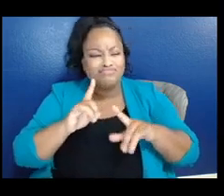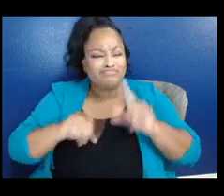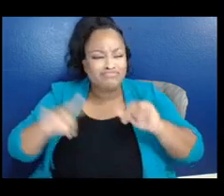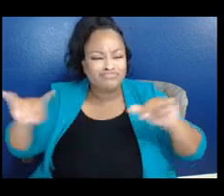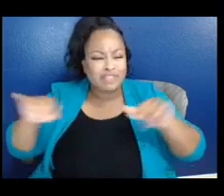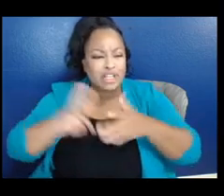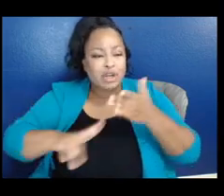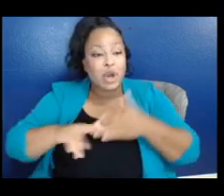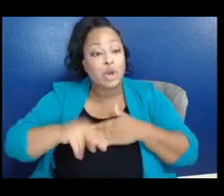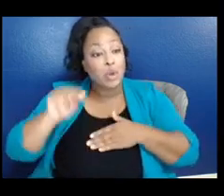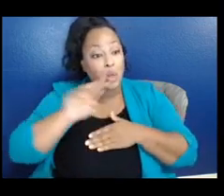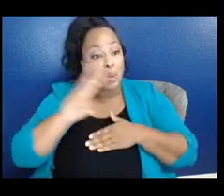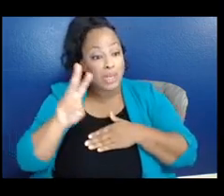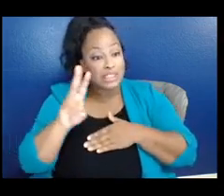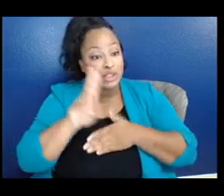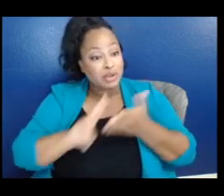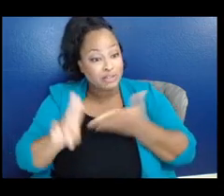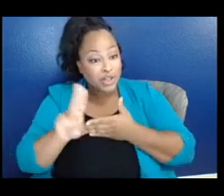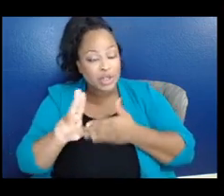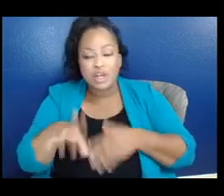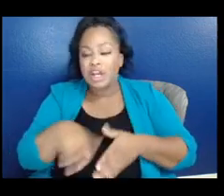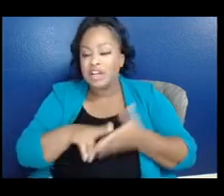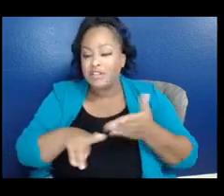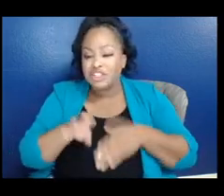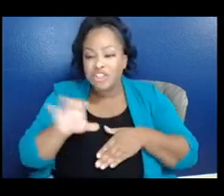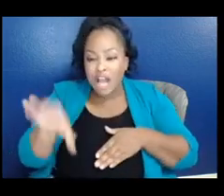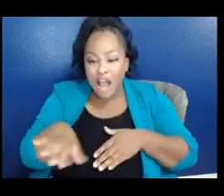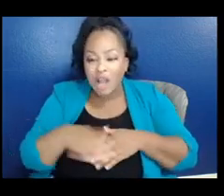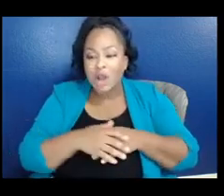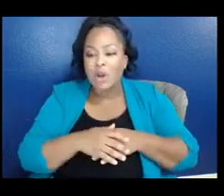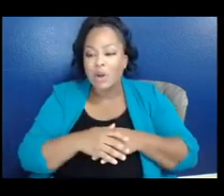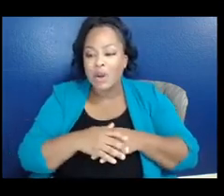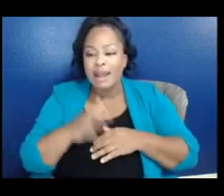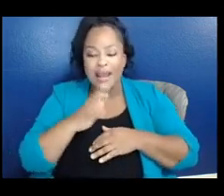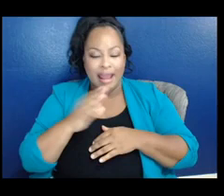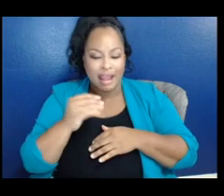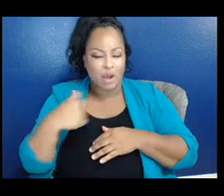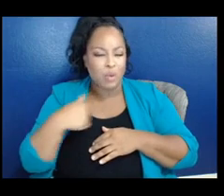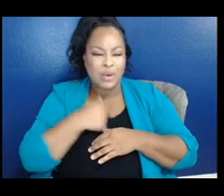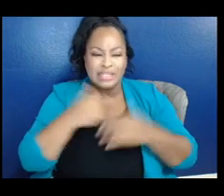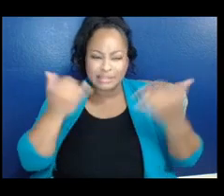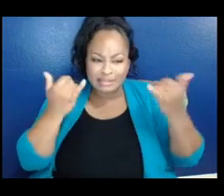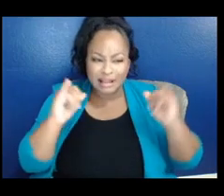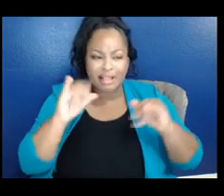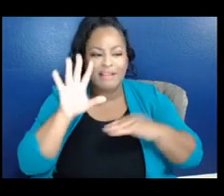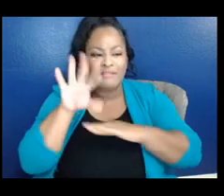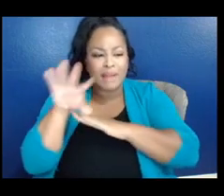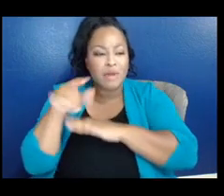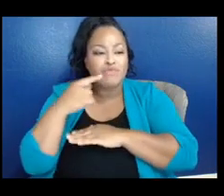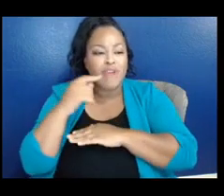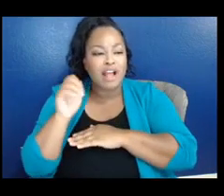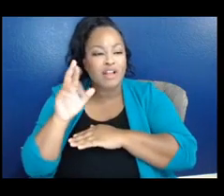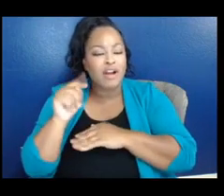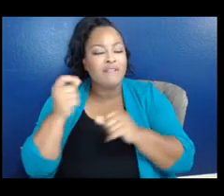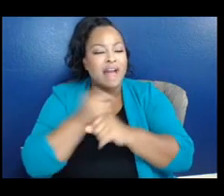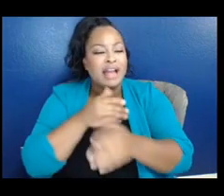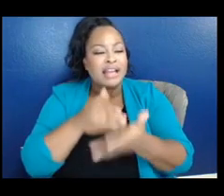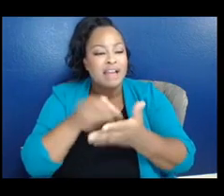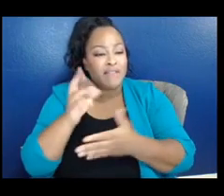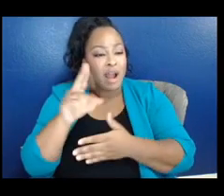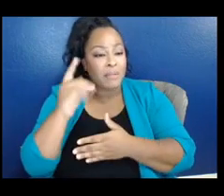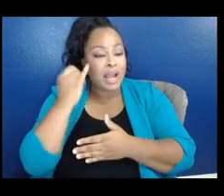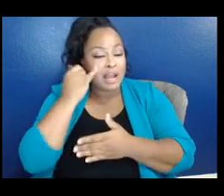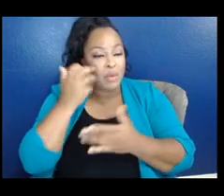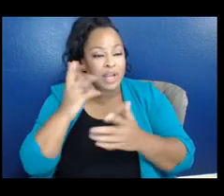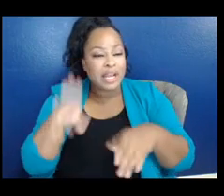including Northwestern University, University of Chicago, and we are still filming Red Alert, the Fight Against Fibroids. We want to give you